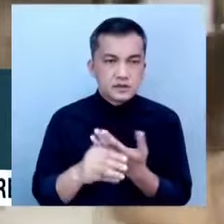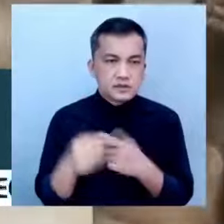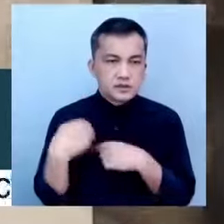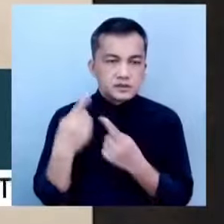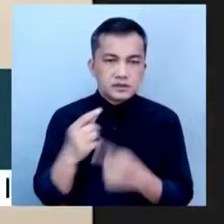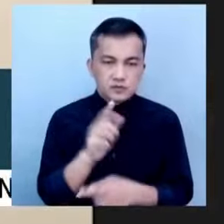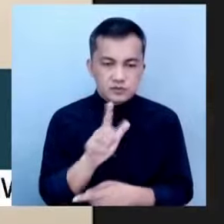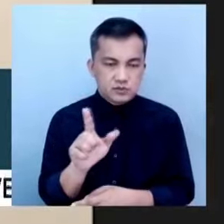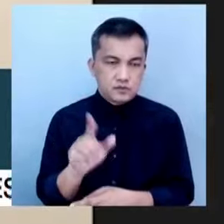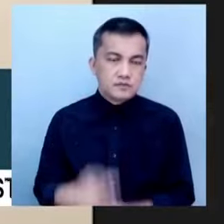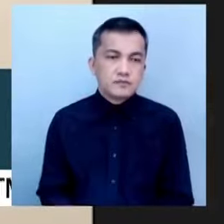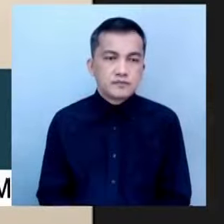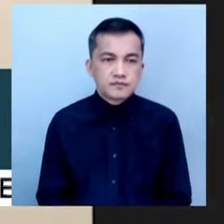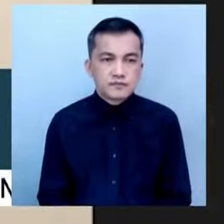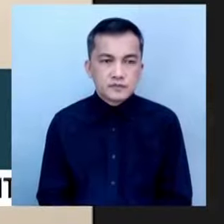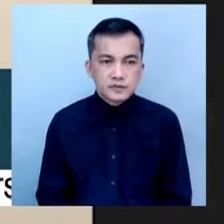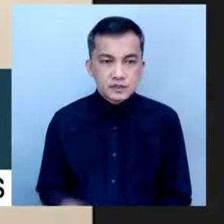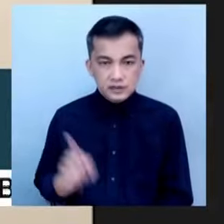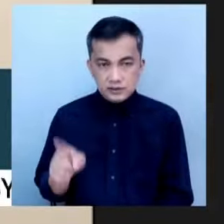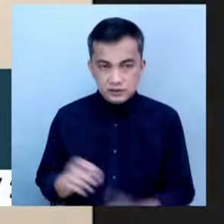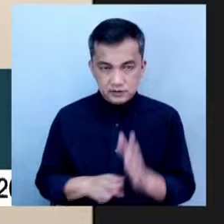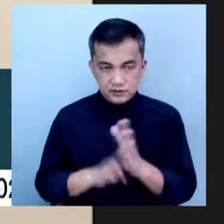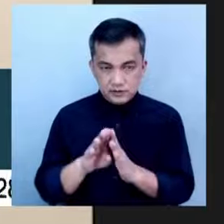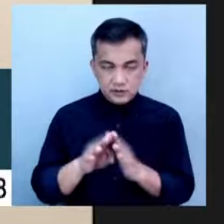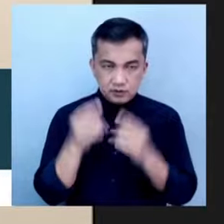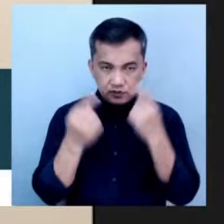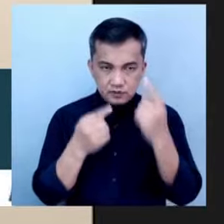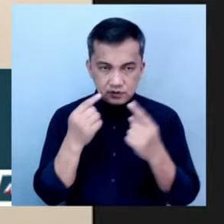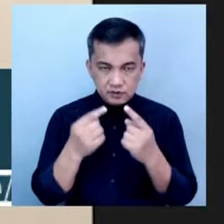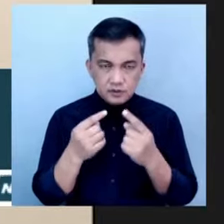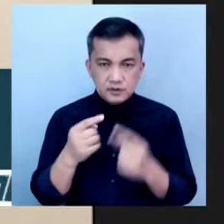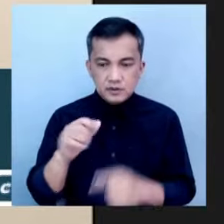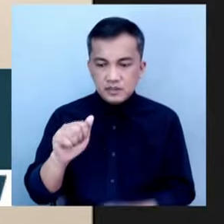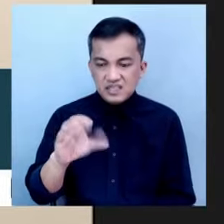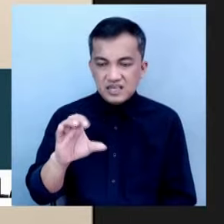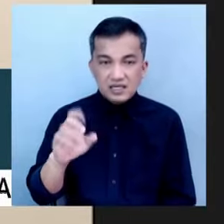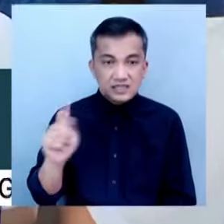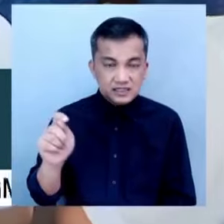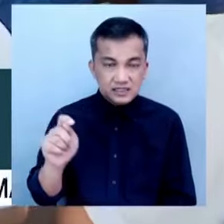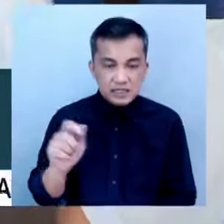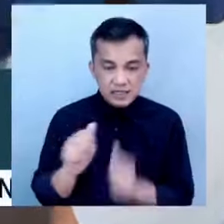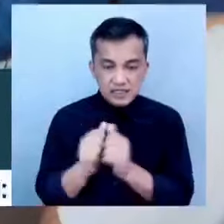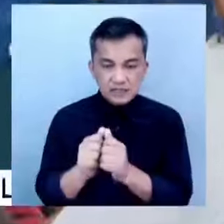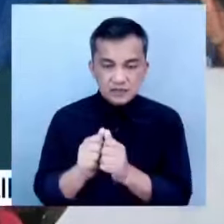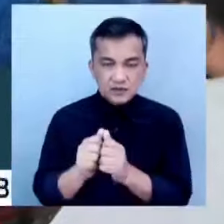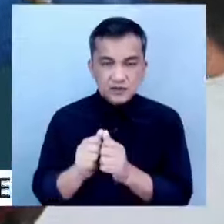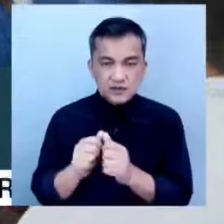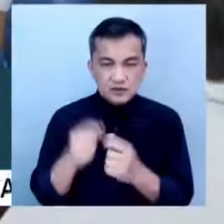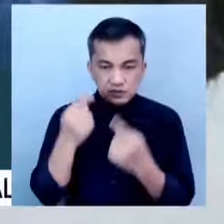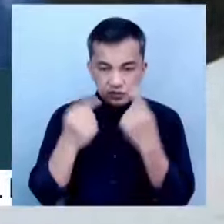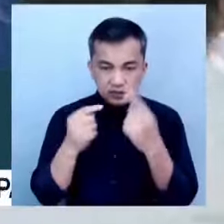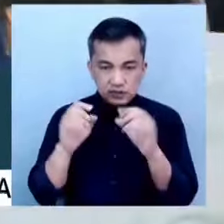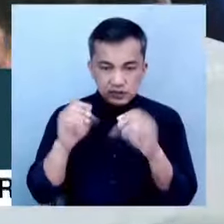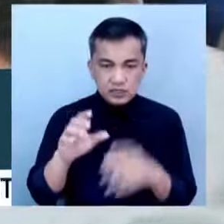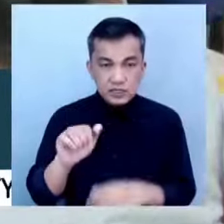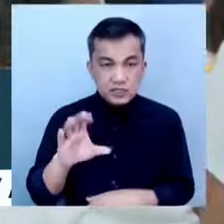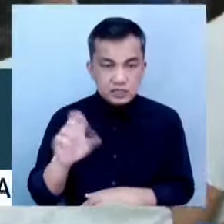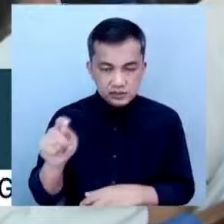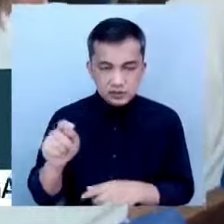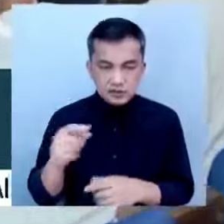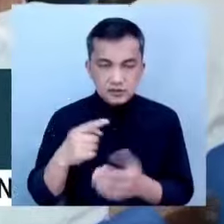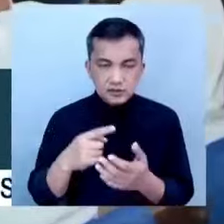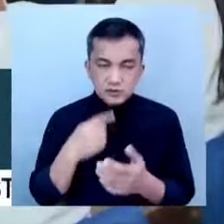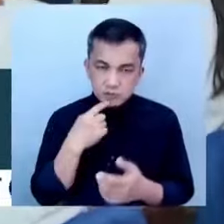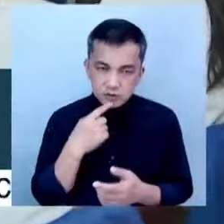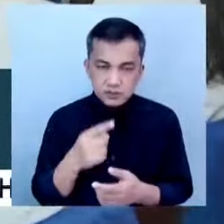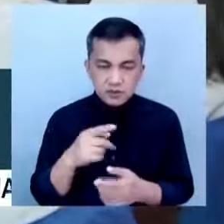2021. This development is a concern for the Alliance of Concerned Teachers, or ACT, which argued that public high schools